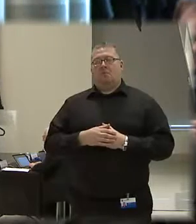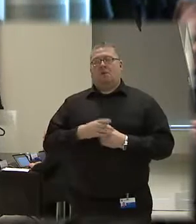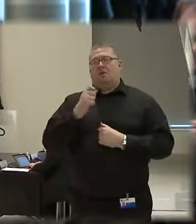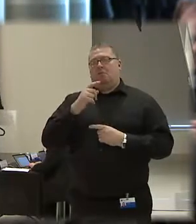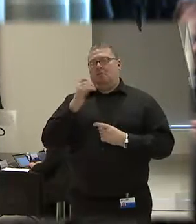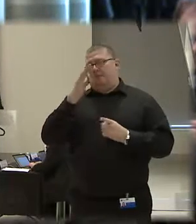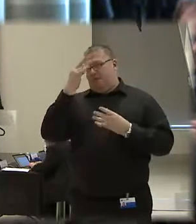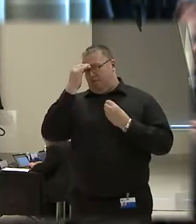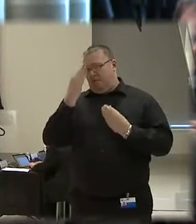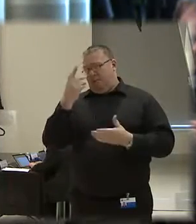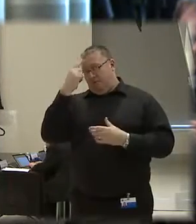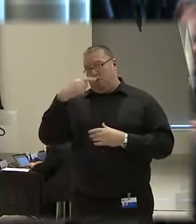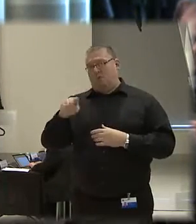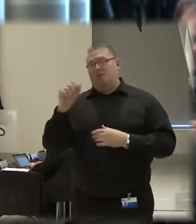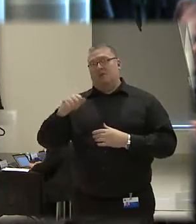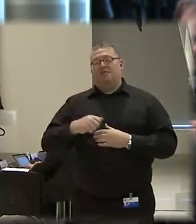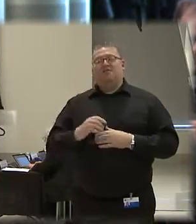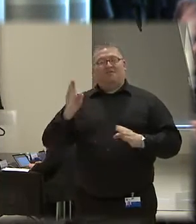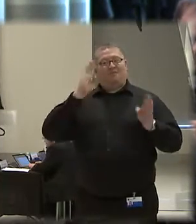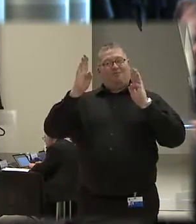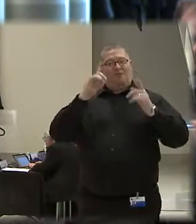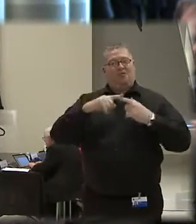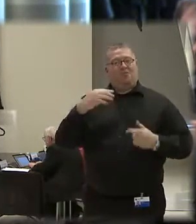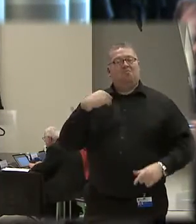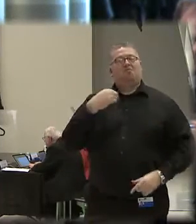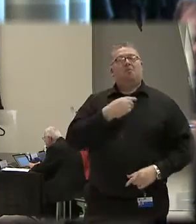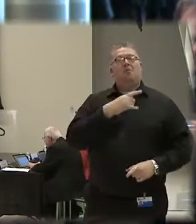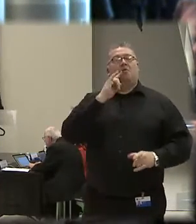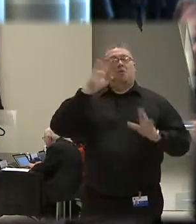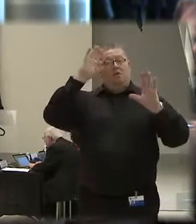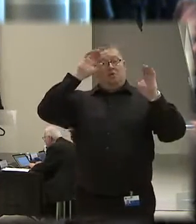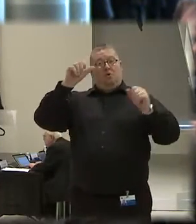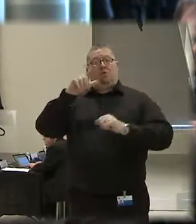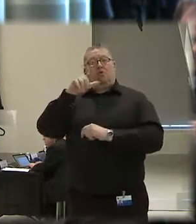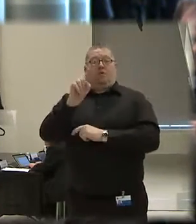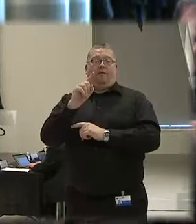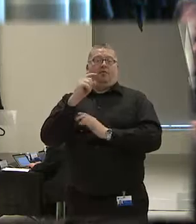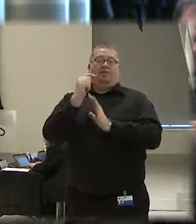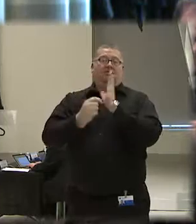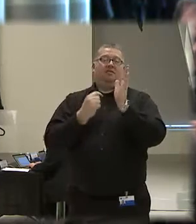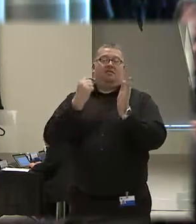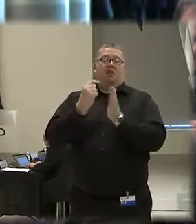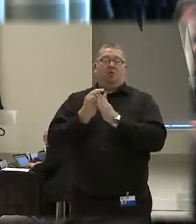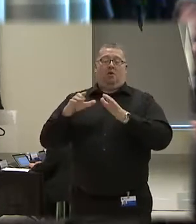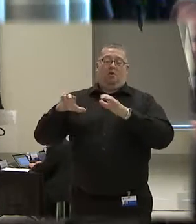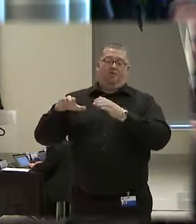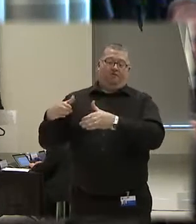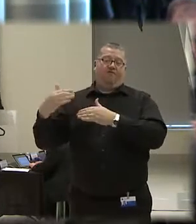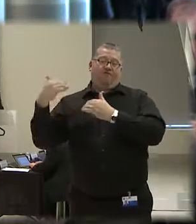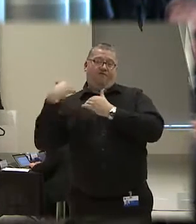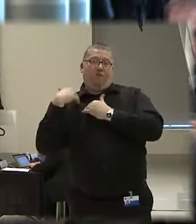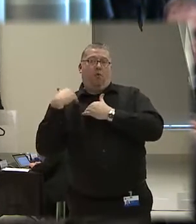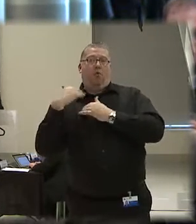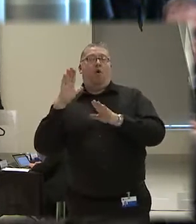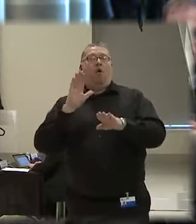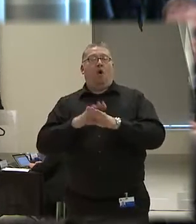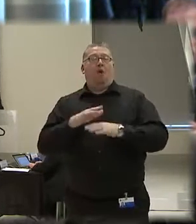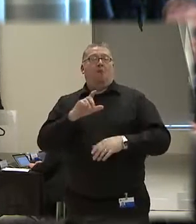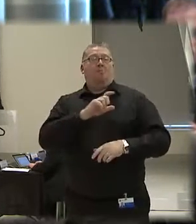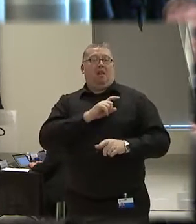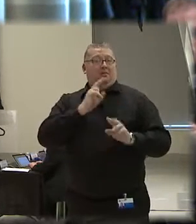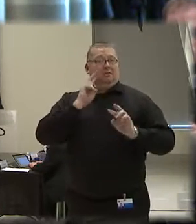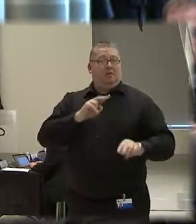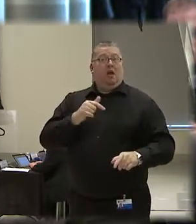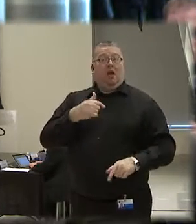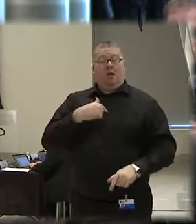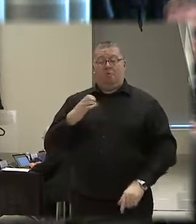information. So yes, greetings to the members of the President's 21st Century Task Force on Policing. My name is Kristina Brown. I'm